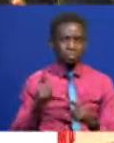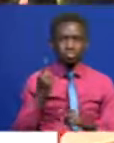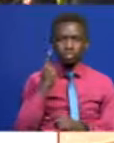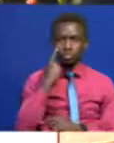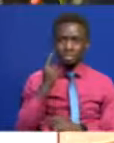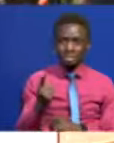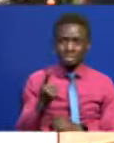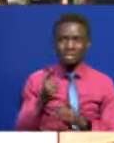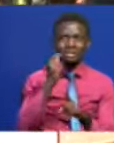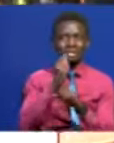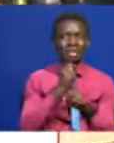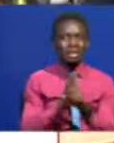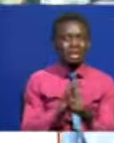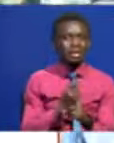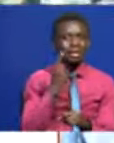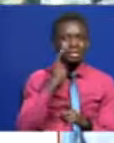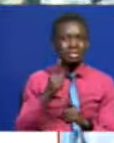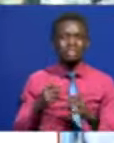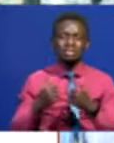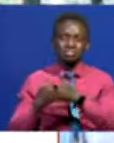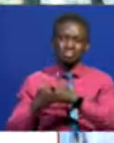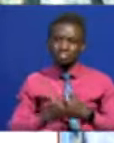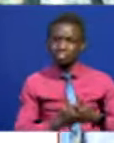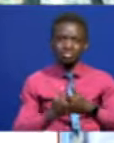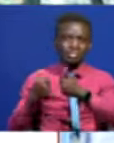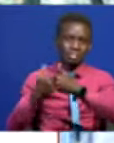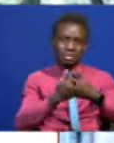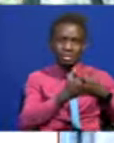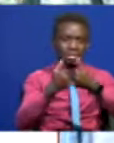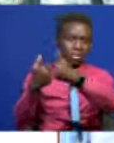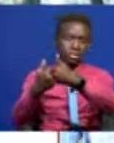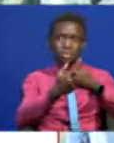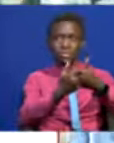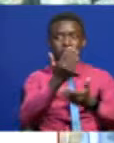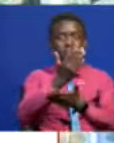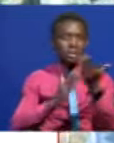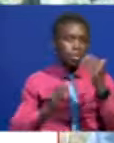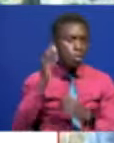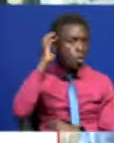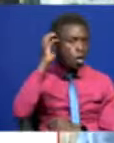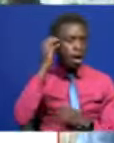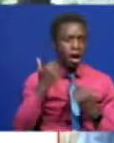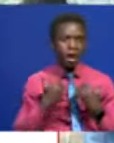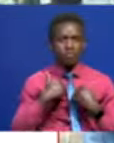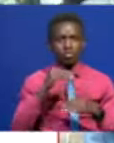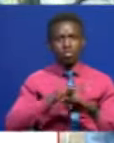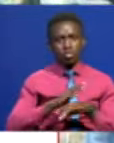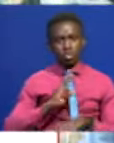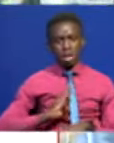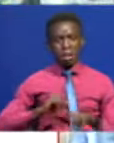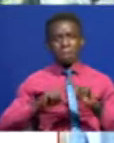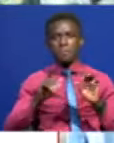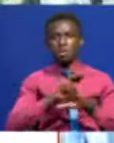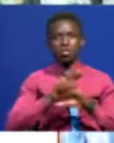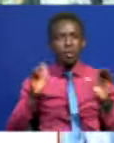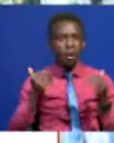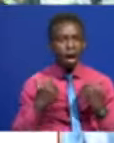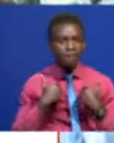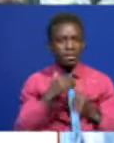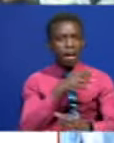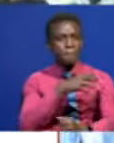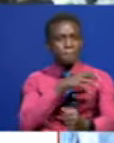are very struggling. They are struggling a lot. Some of the colleges, they are there with goodwill, but they do not have the